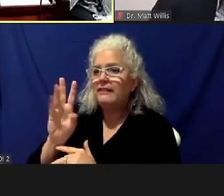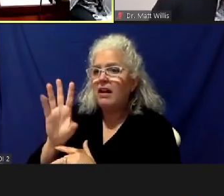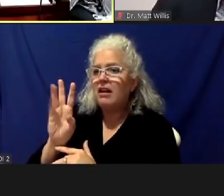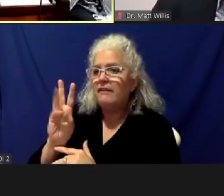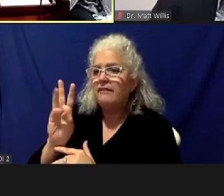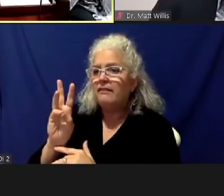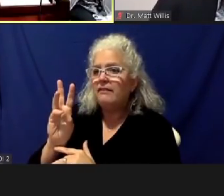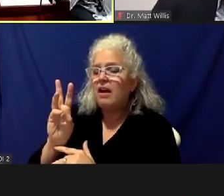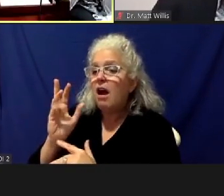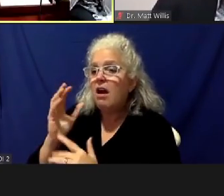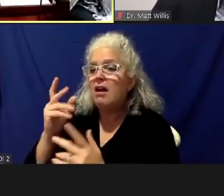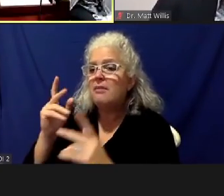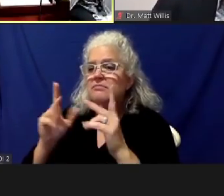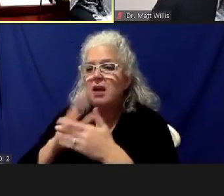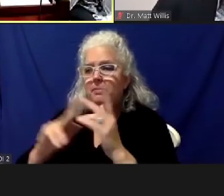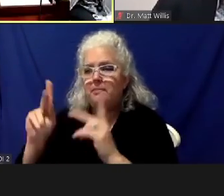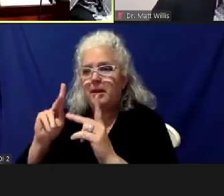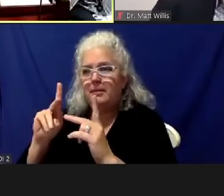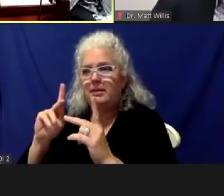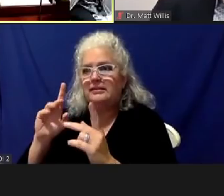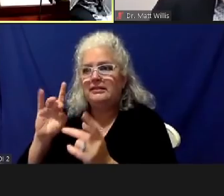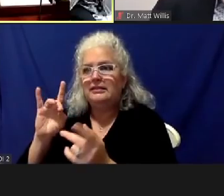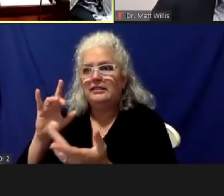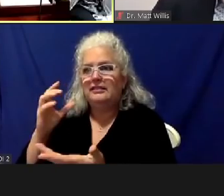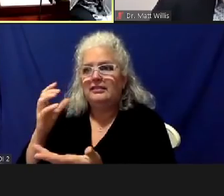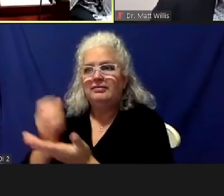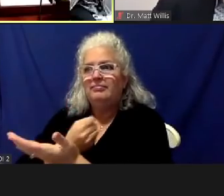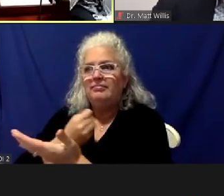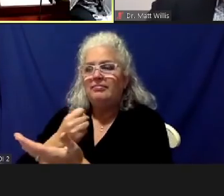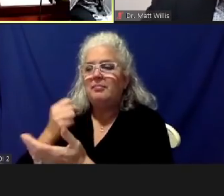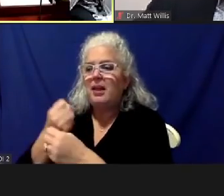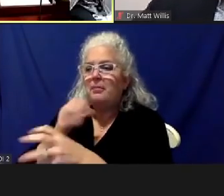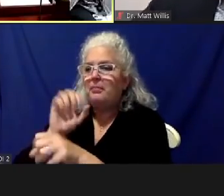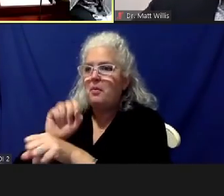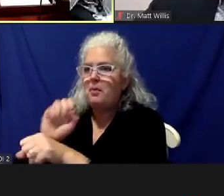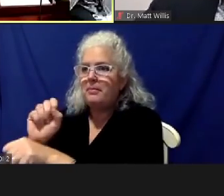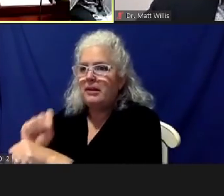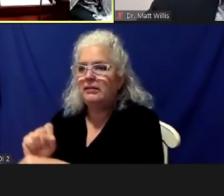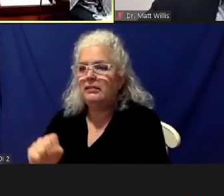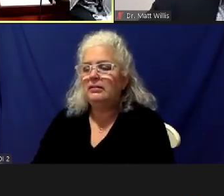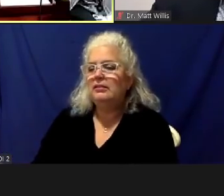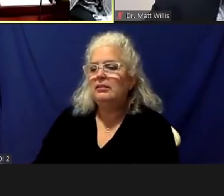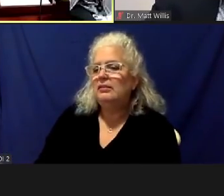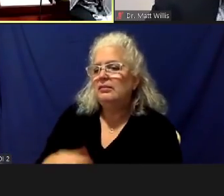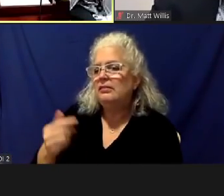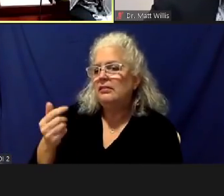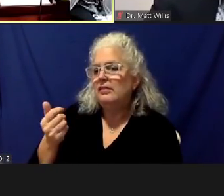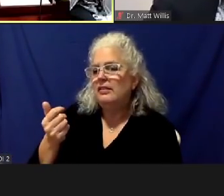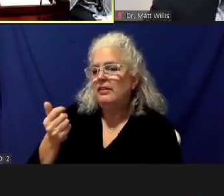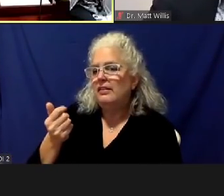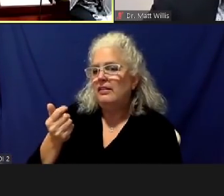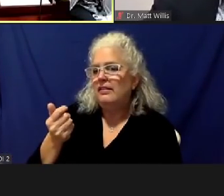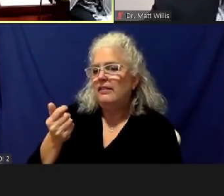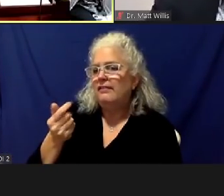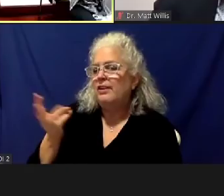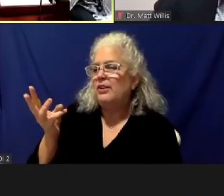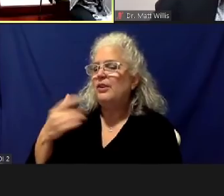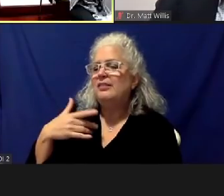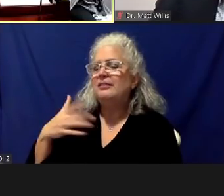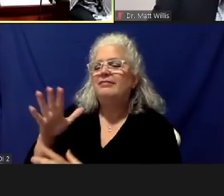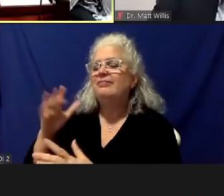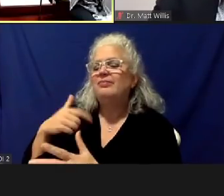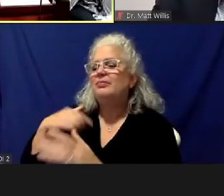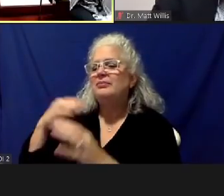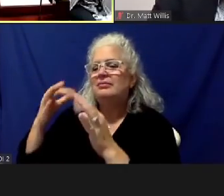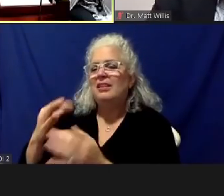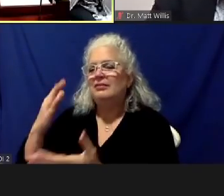get through and get appointments, and we are honoring those because that feels important to do when people made those appointments in good faith. So there are some people right now between